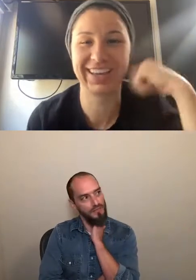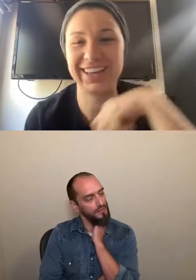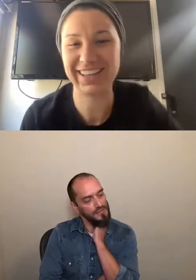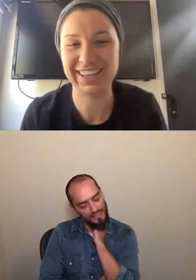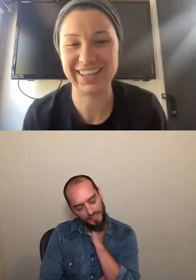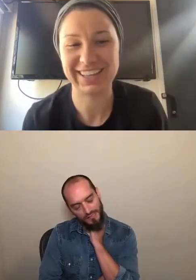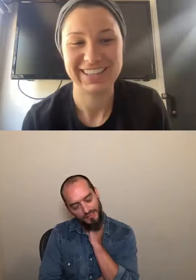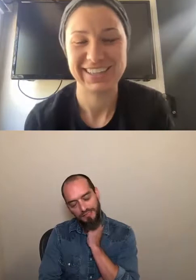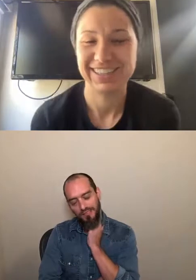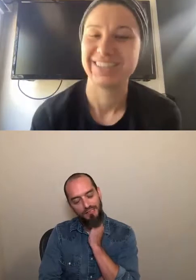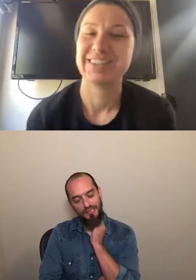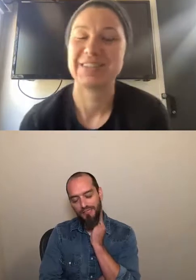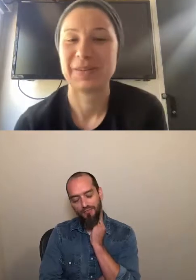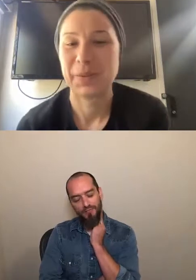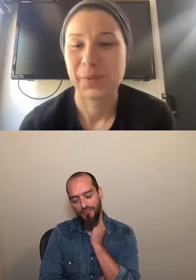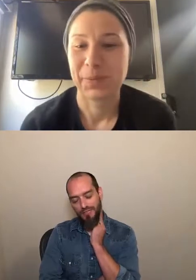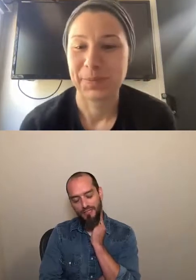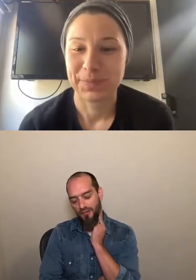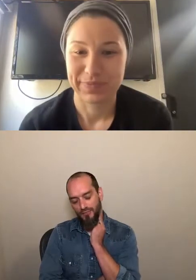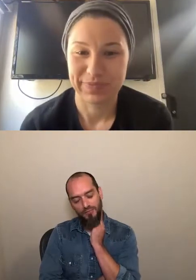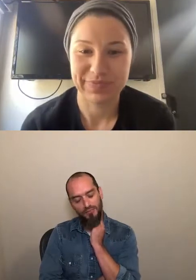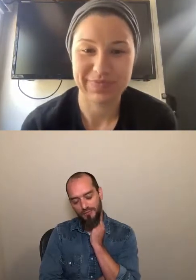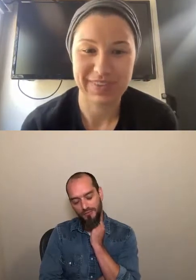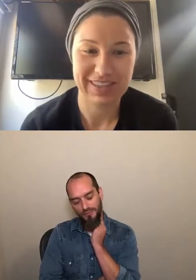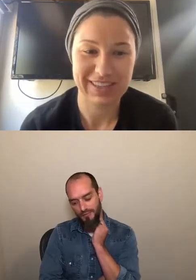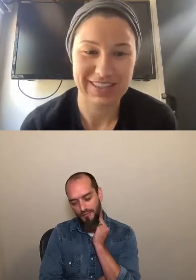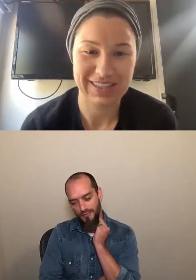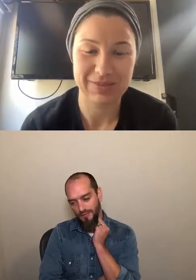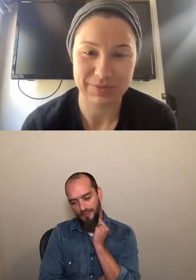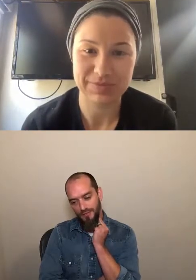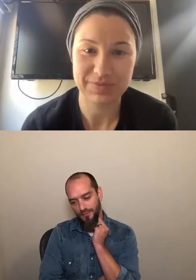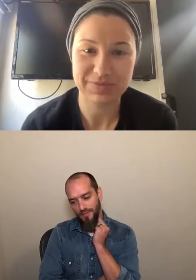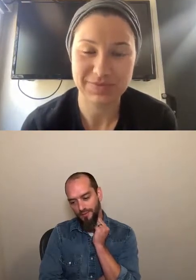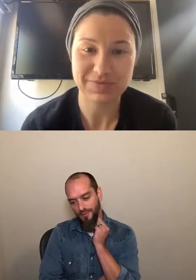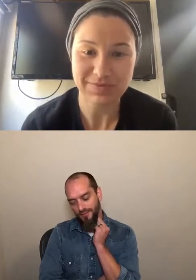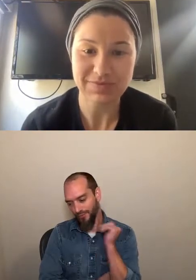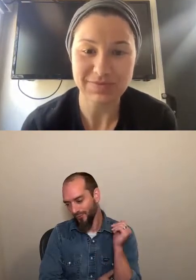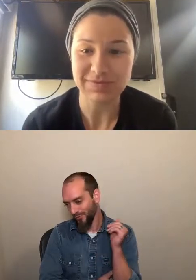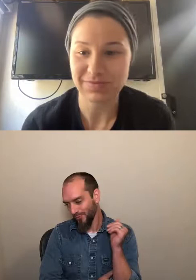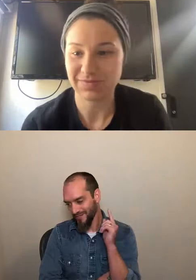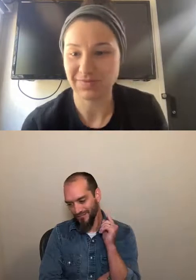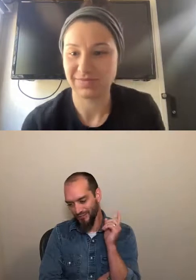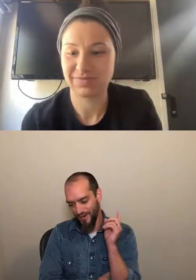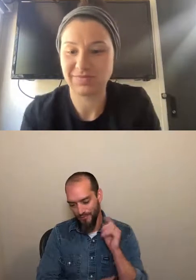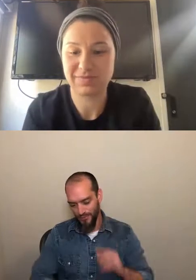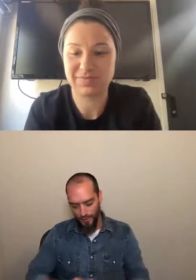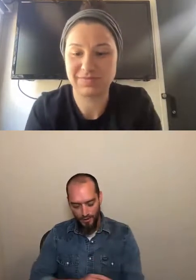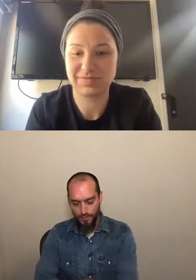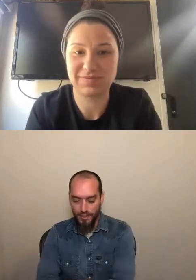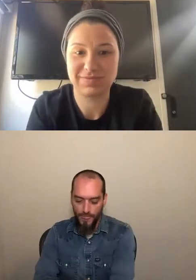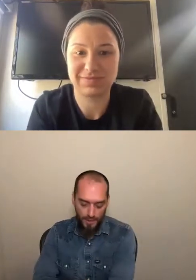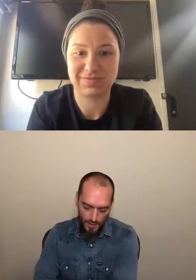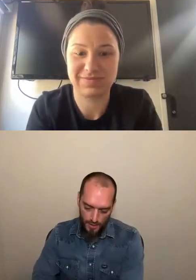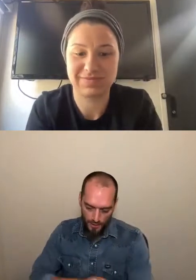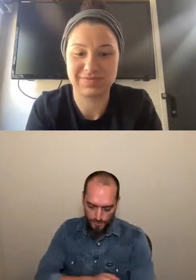because a lot of defense counsel, they're going to probably watch this and try to pick it apart.